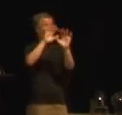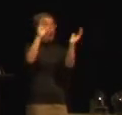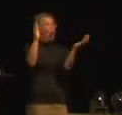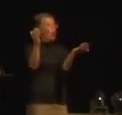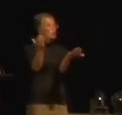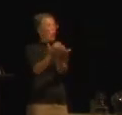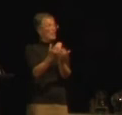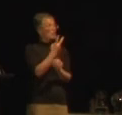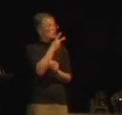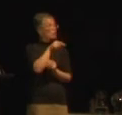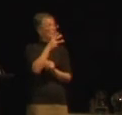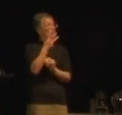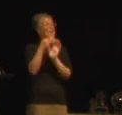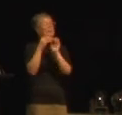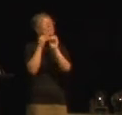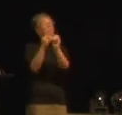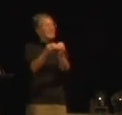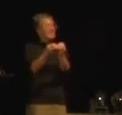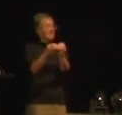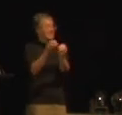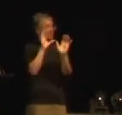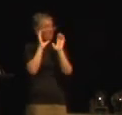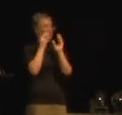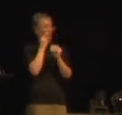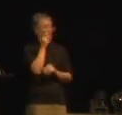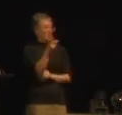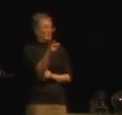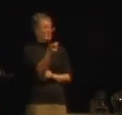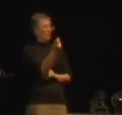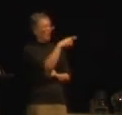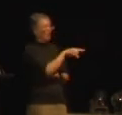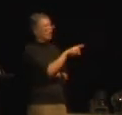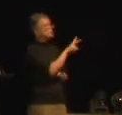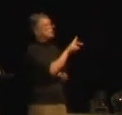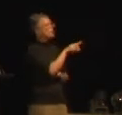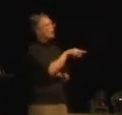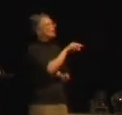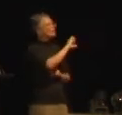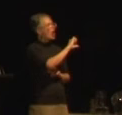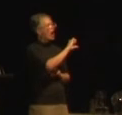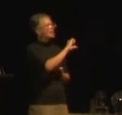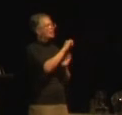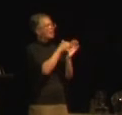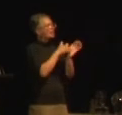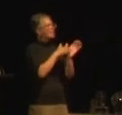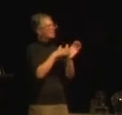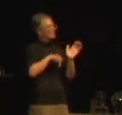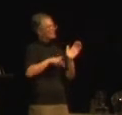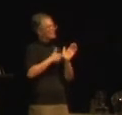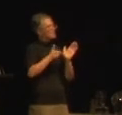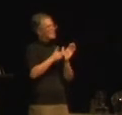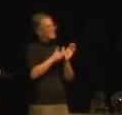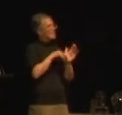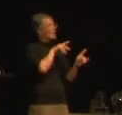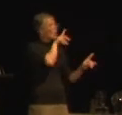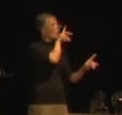2.3 billion individual users of Facebook and about 2.9 million in New Zealand. And that compares to